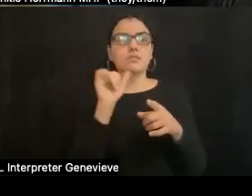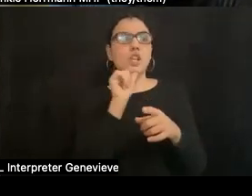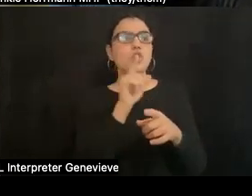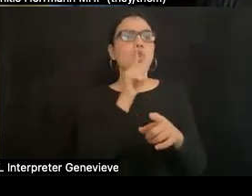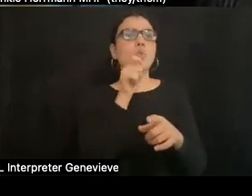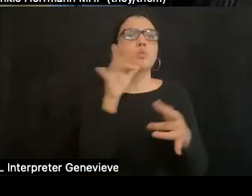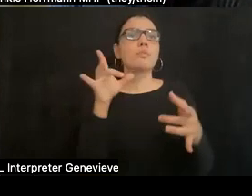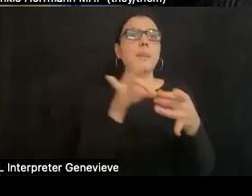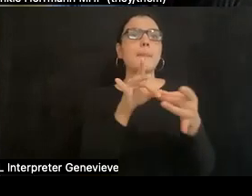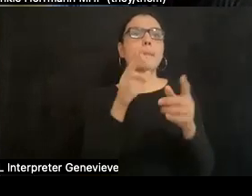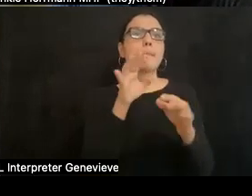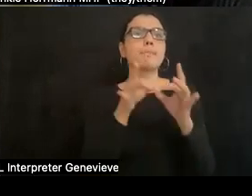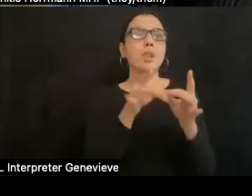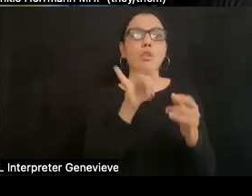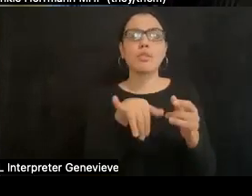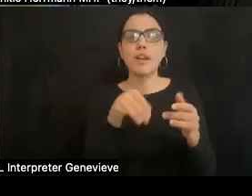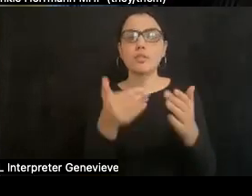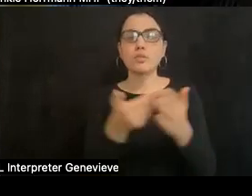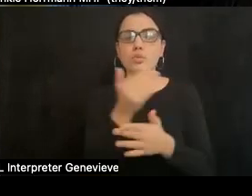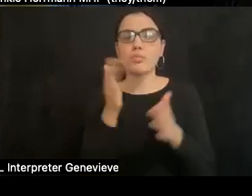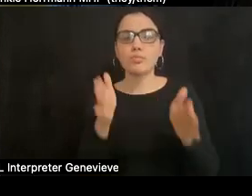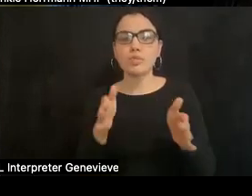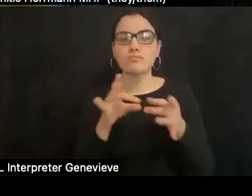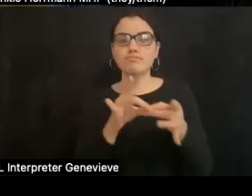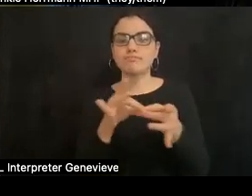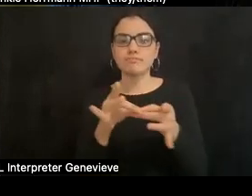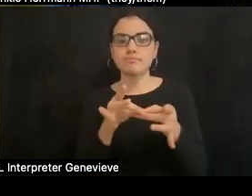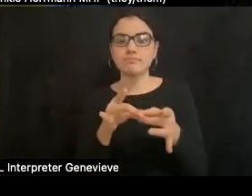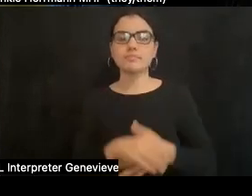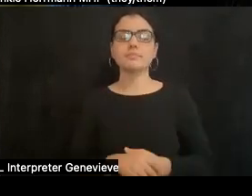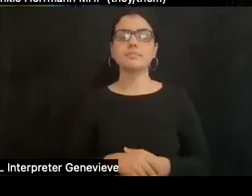Got it. Great. I think